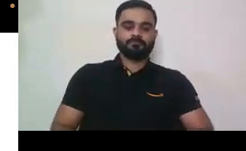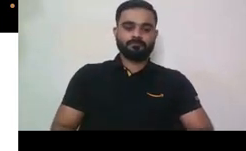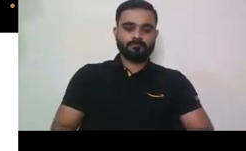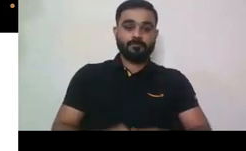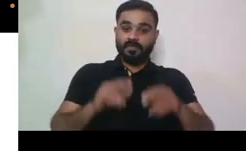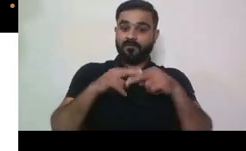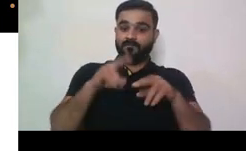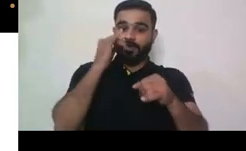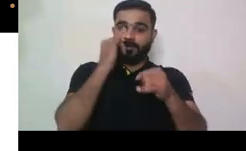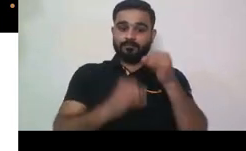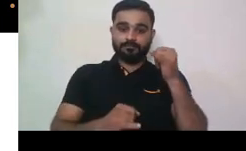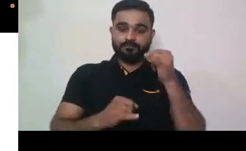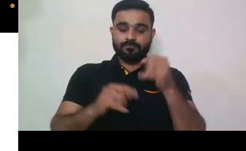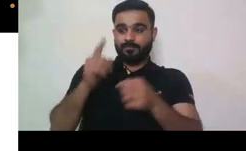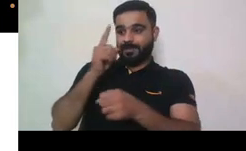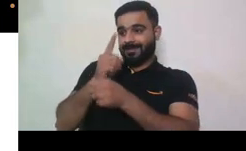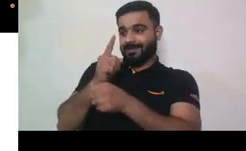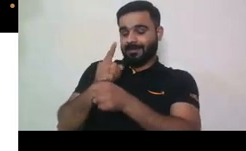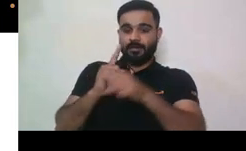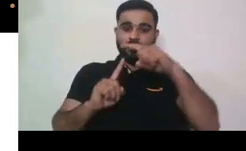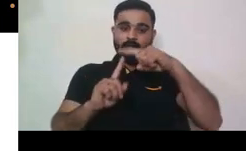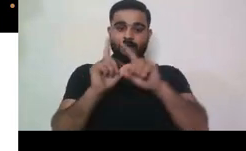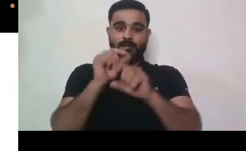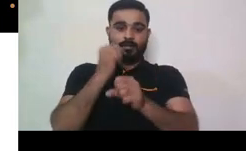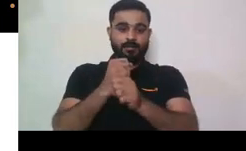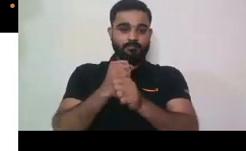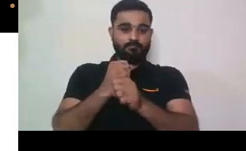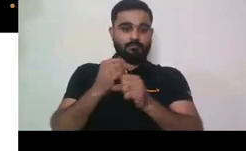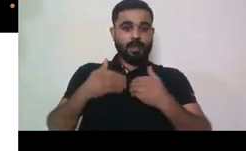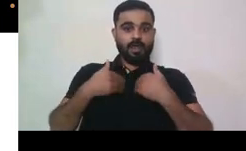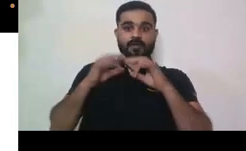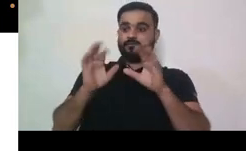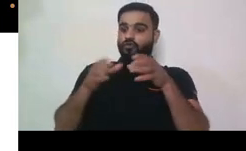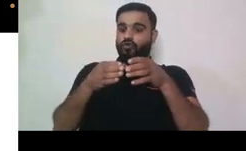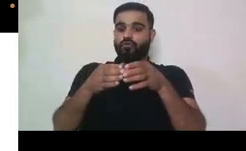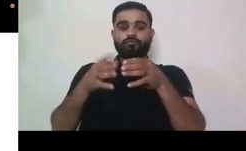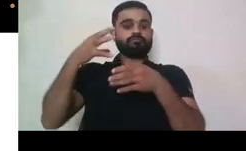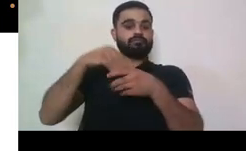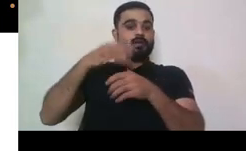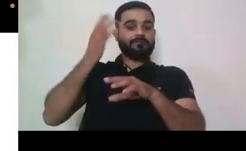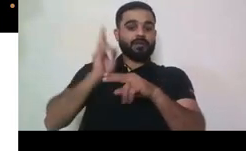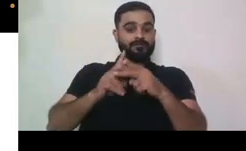Finally, last one. Teachers in a TDG must honor and be grateful for the group's existence.